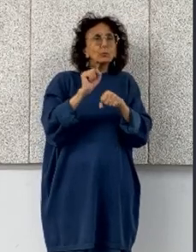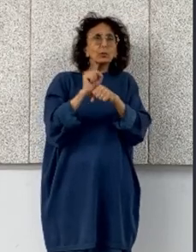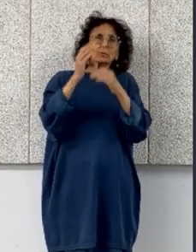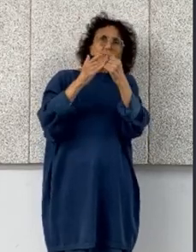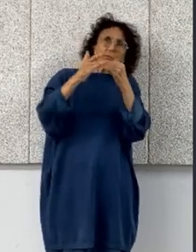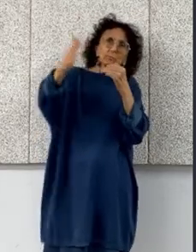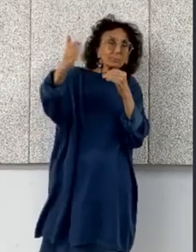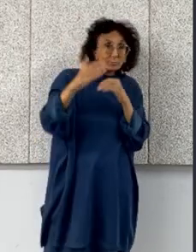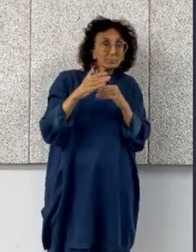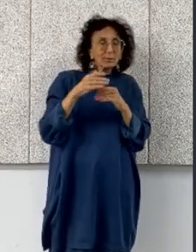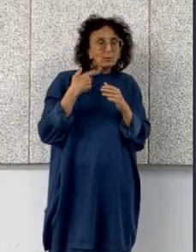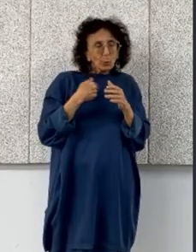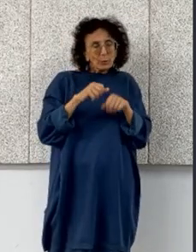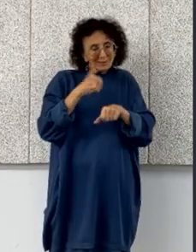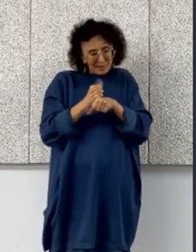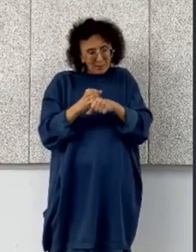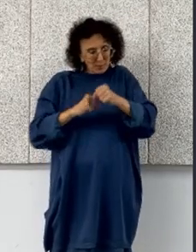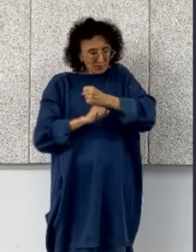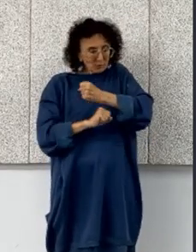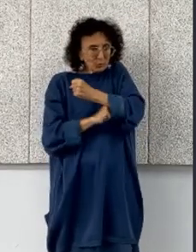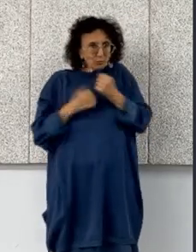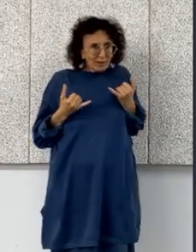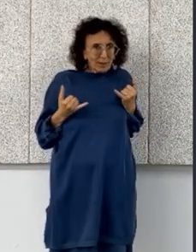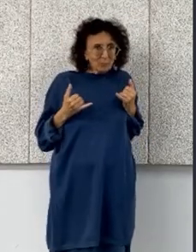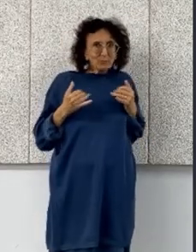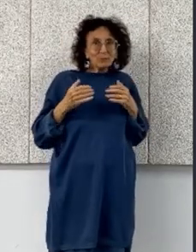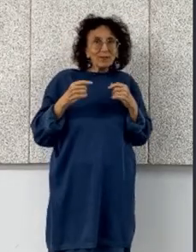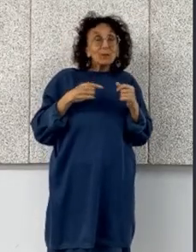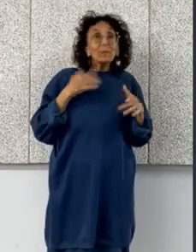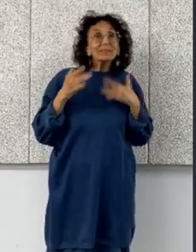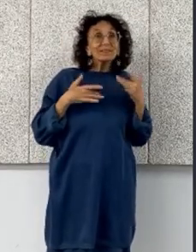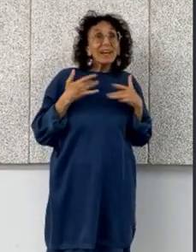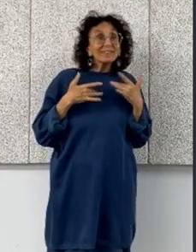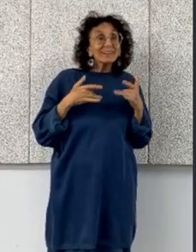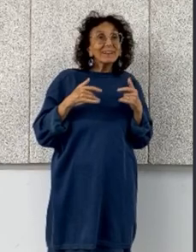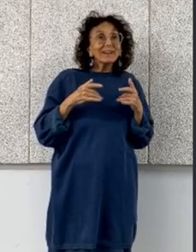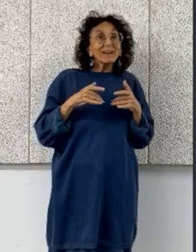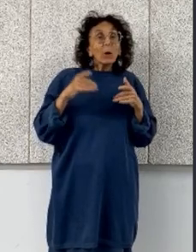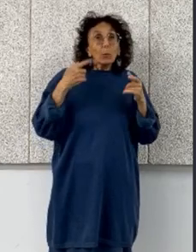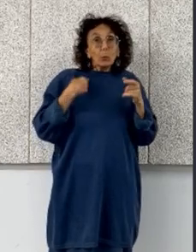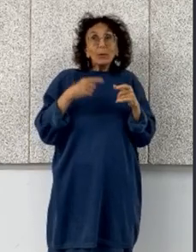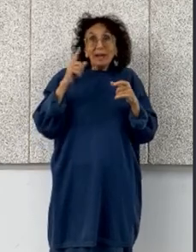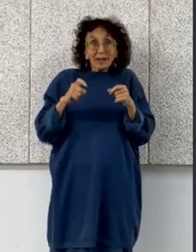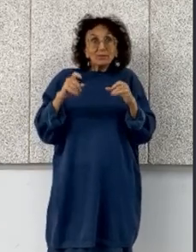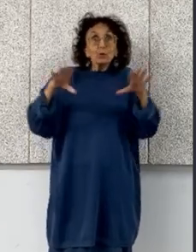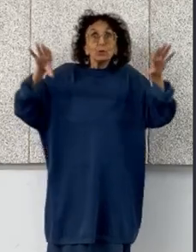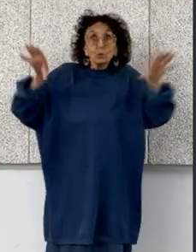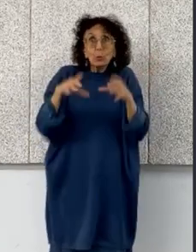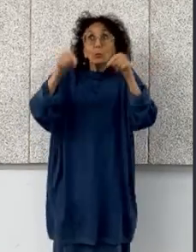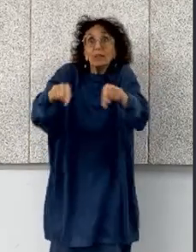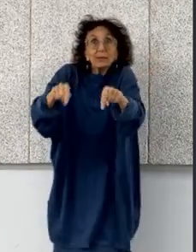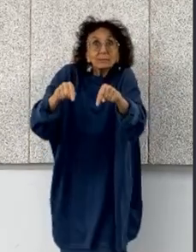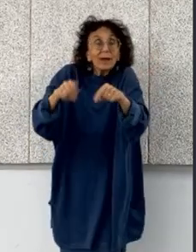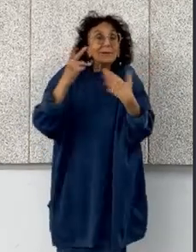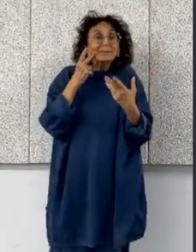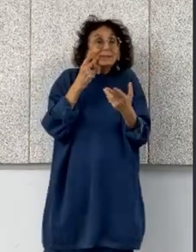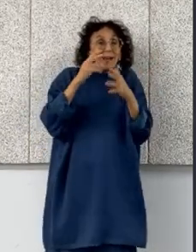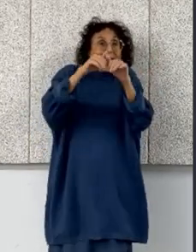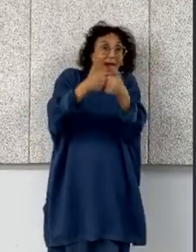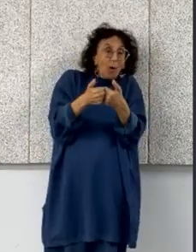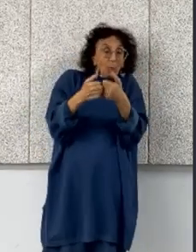really excited about is now we got to do the work and see how the foundations work, right? Mm-hmm. Yes. So, yes. You know,